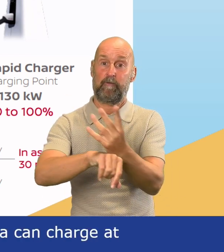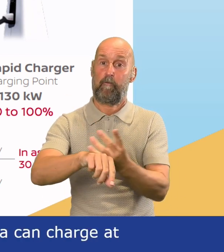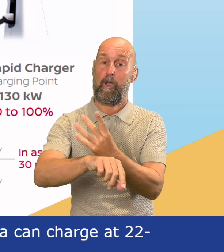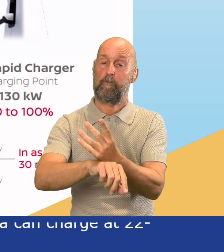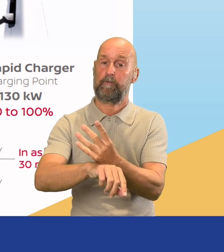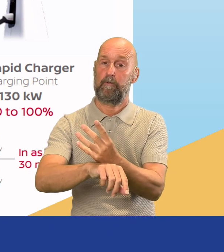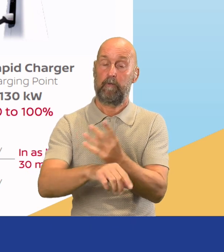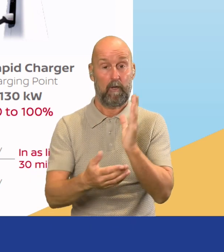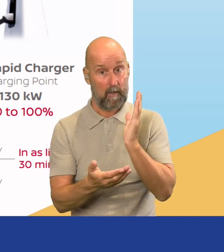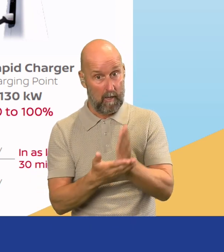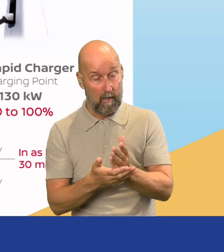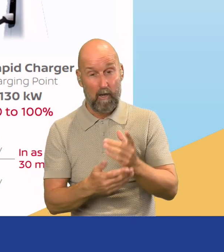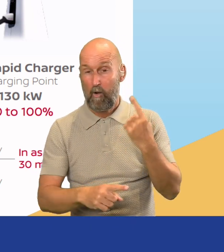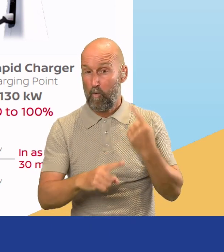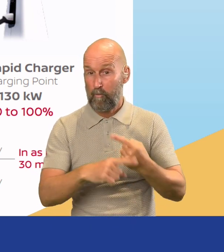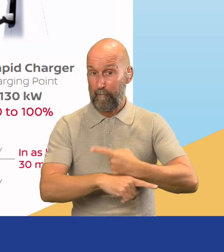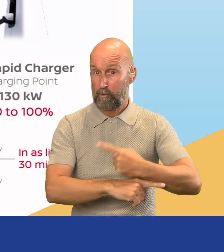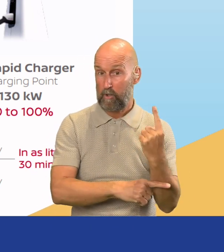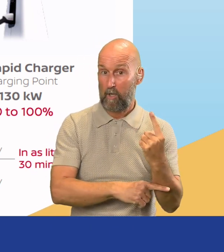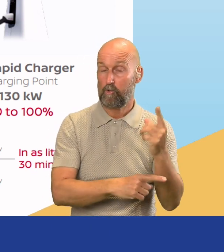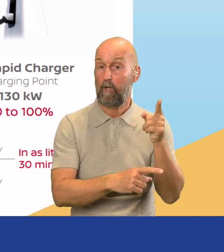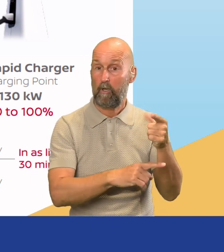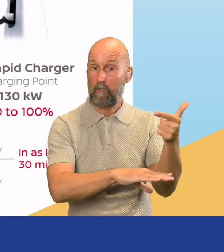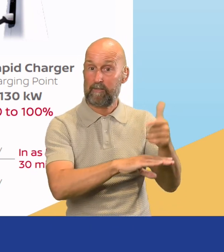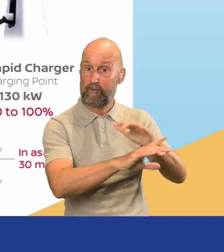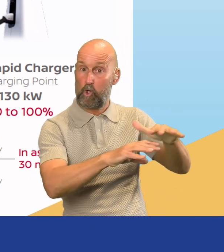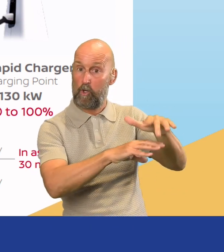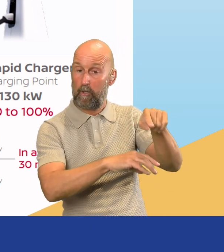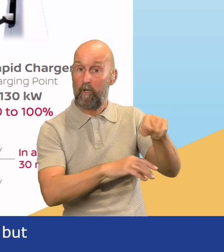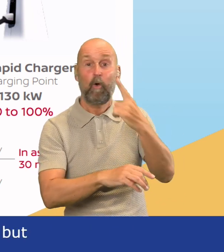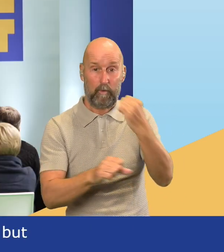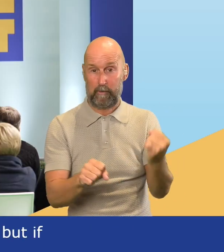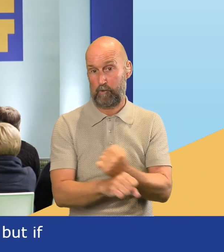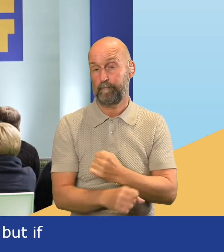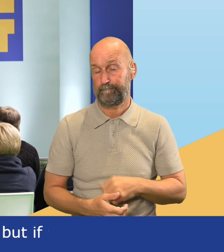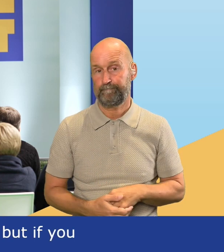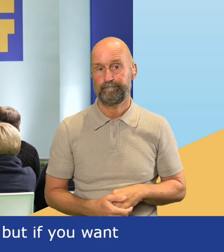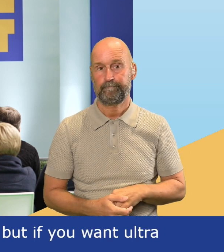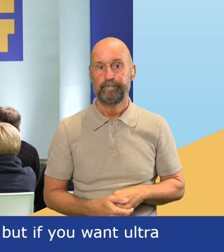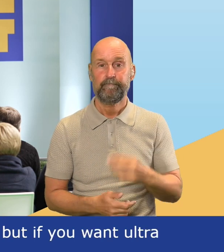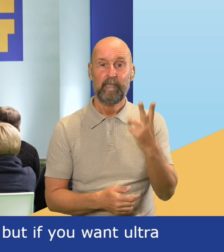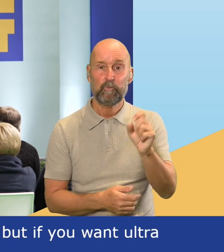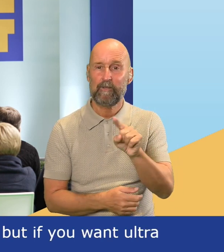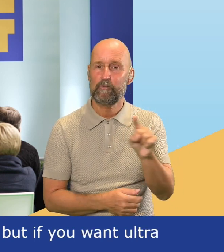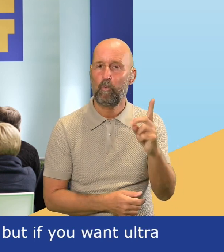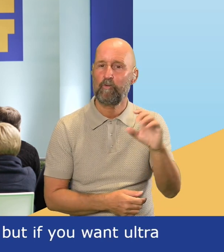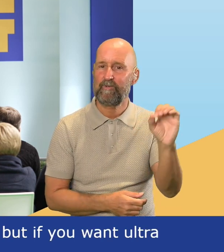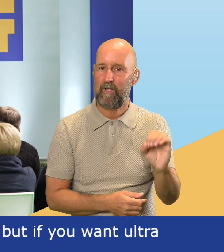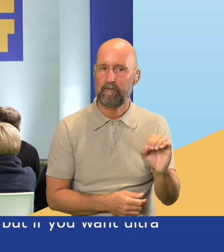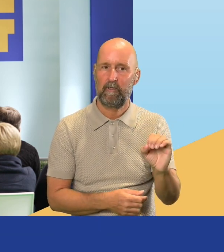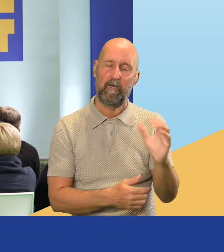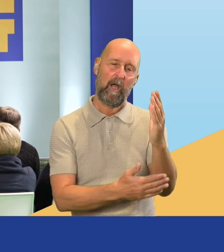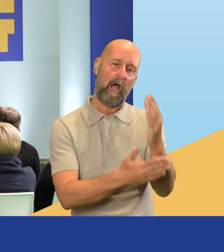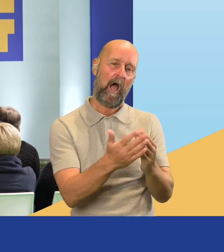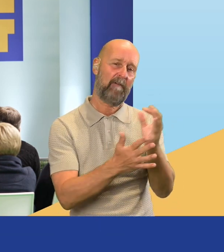But if you really want ultra-rapid charging at a service station, absolutely we can do that as well. So 20 to 100% is about half an